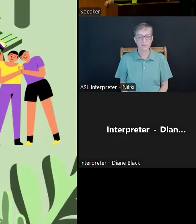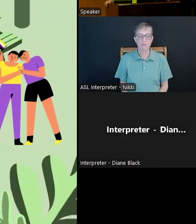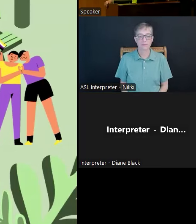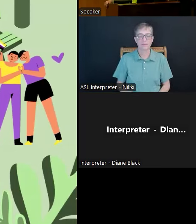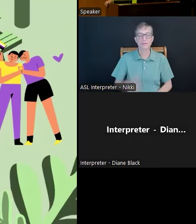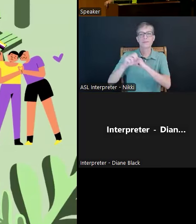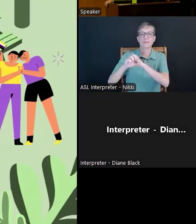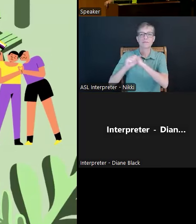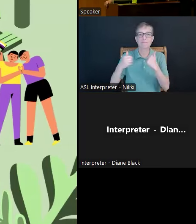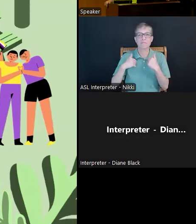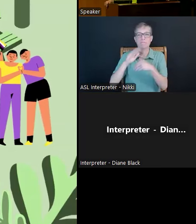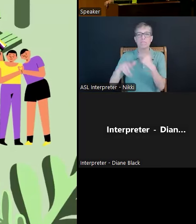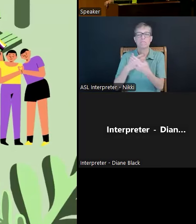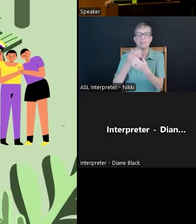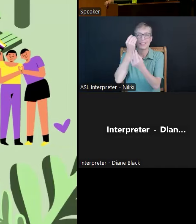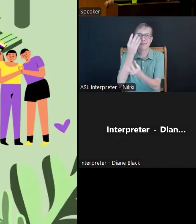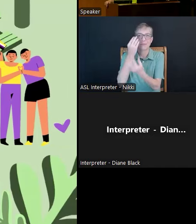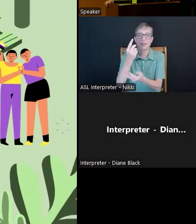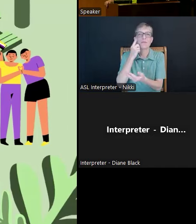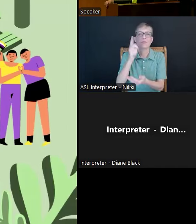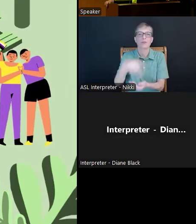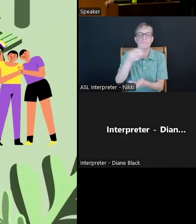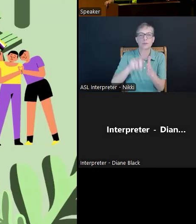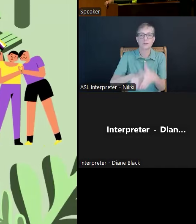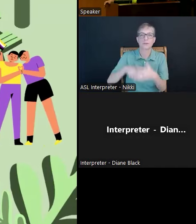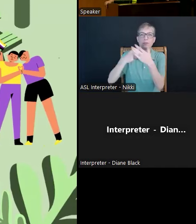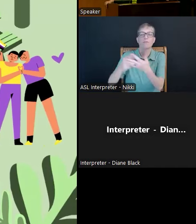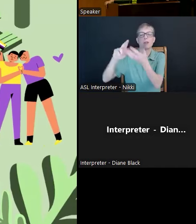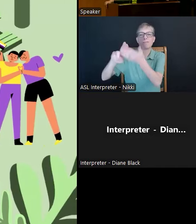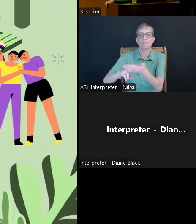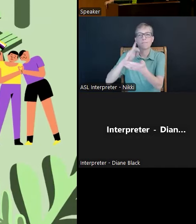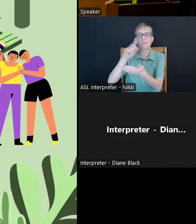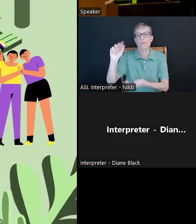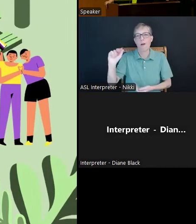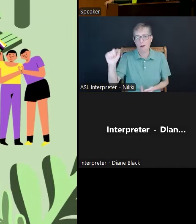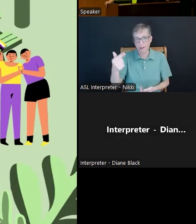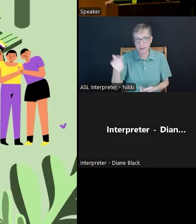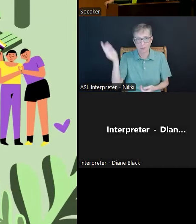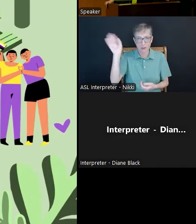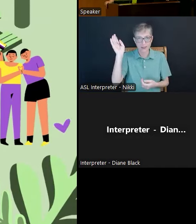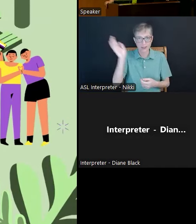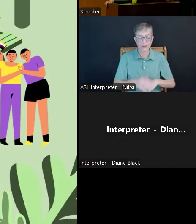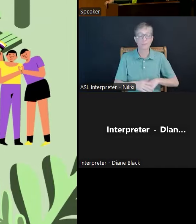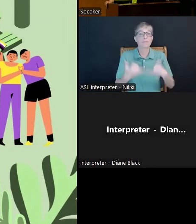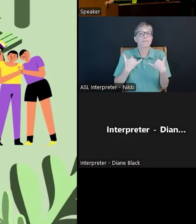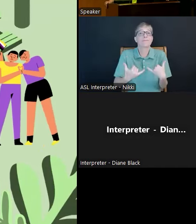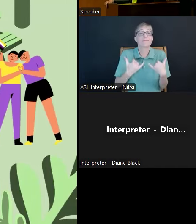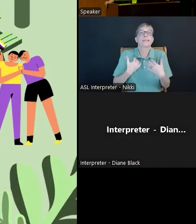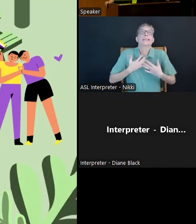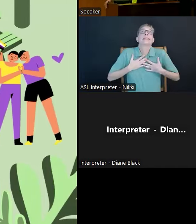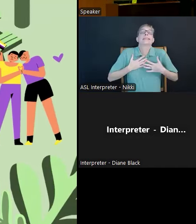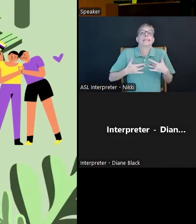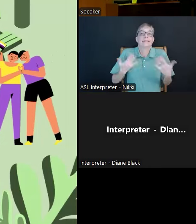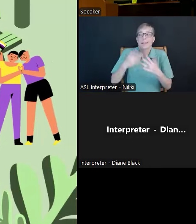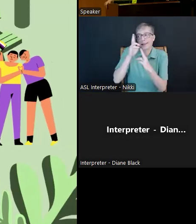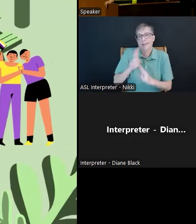so that you may start registering for our August sessions. Today, we have the honor of having Megan